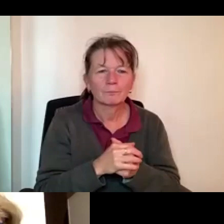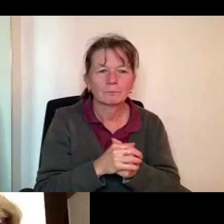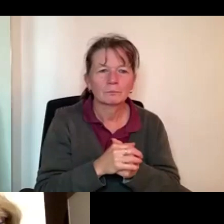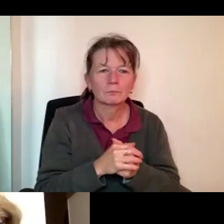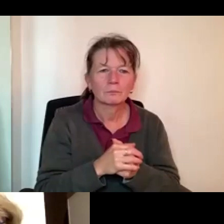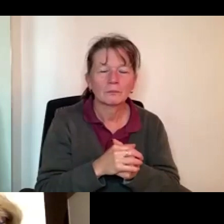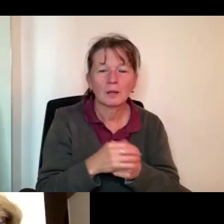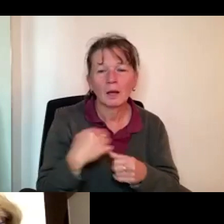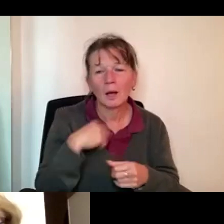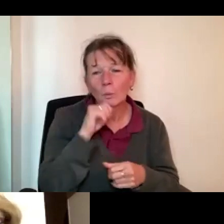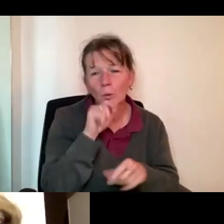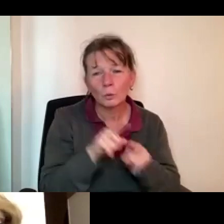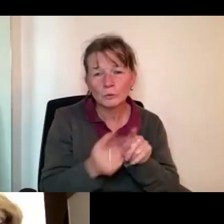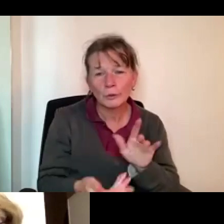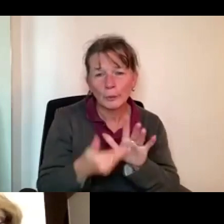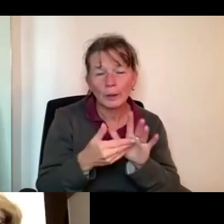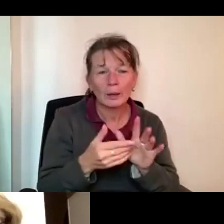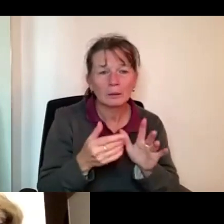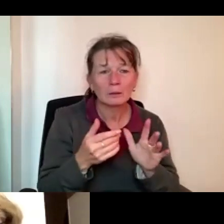to also say that